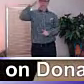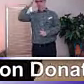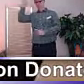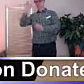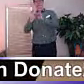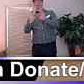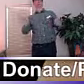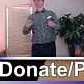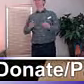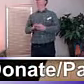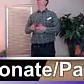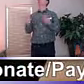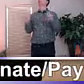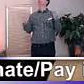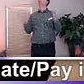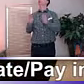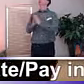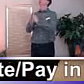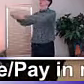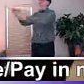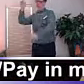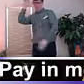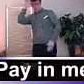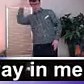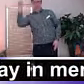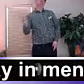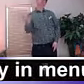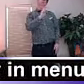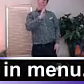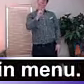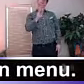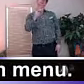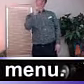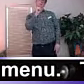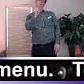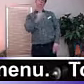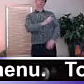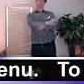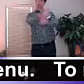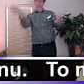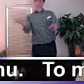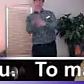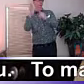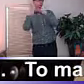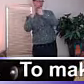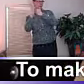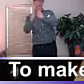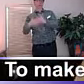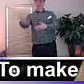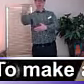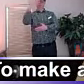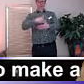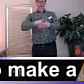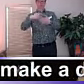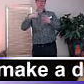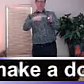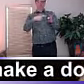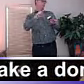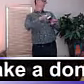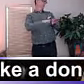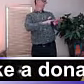different ways of understanding our oneness with all that is. And in this moment, knowing